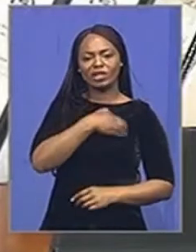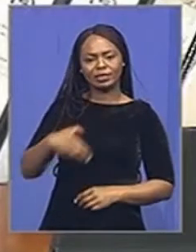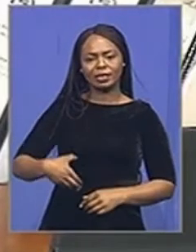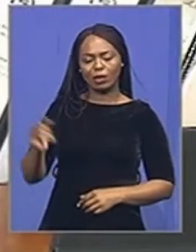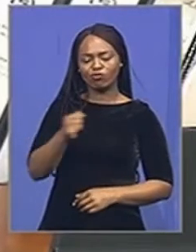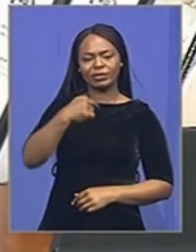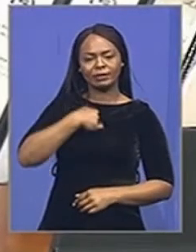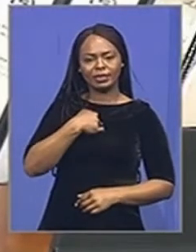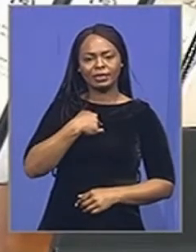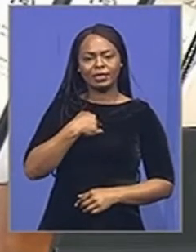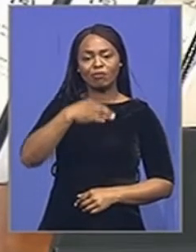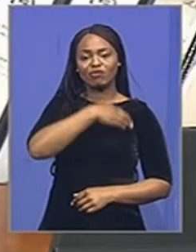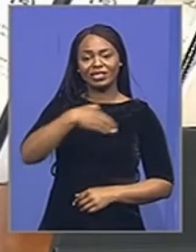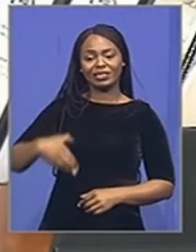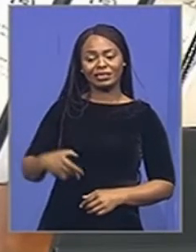a president